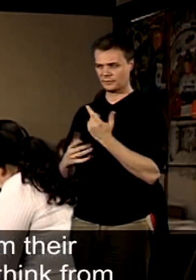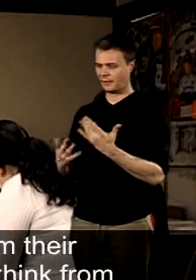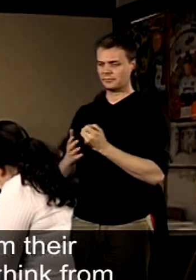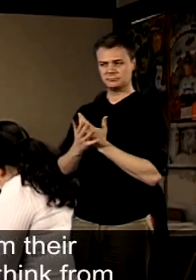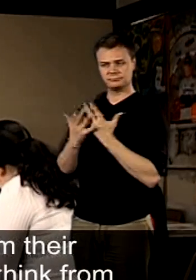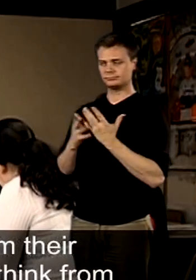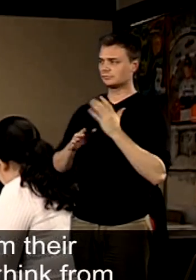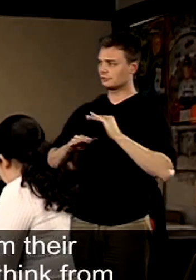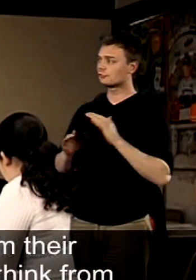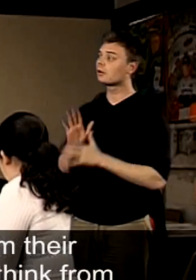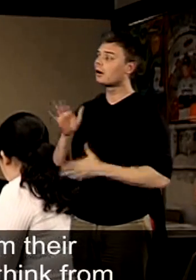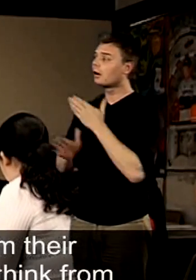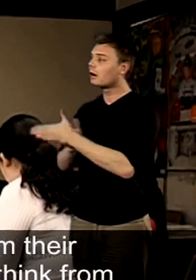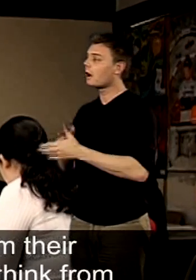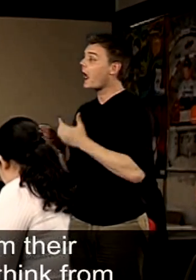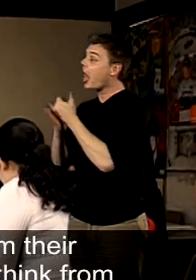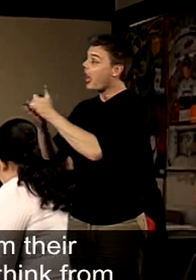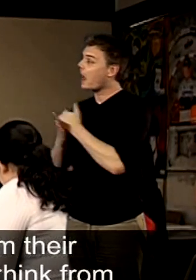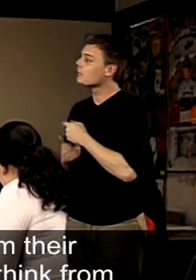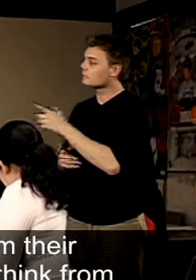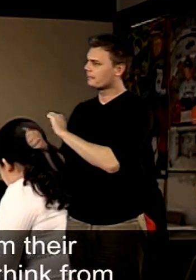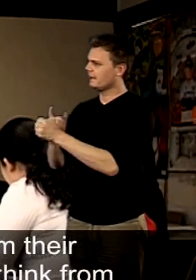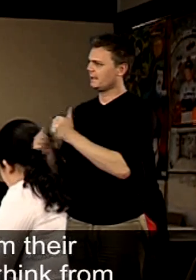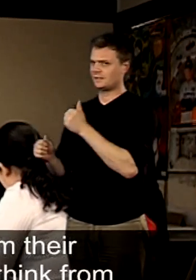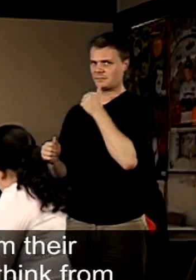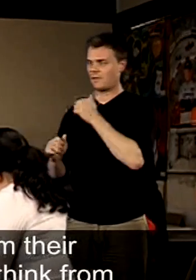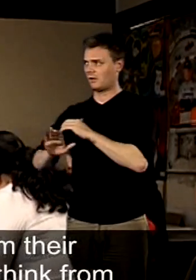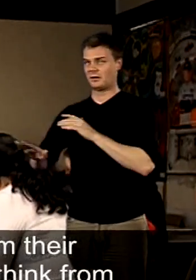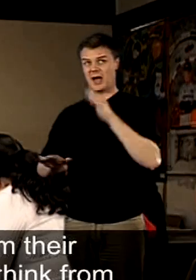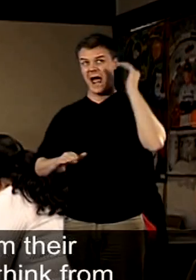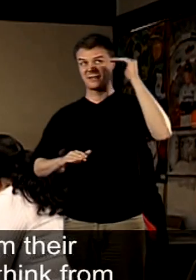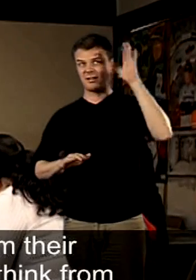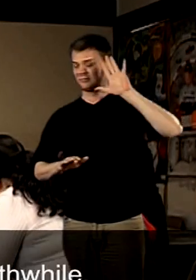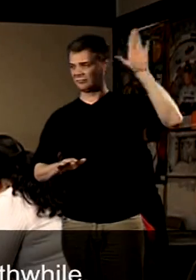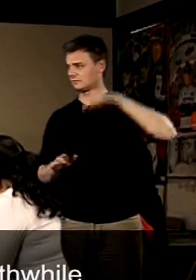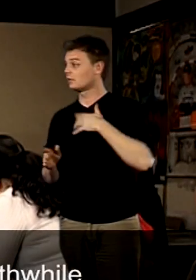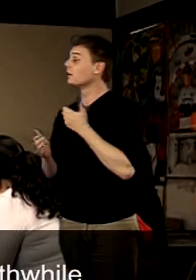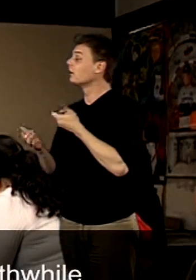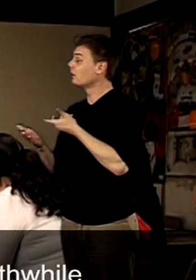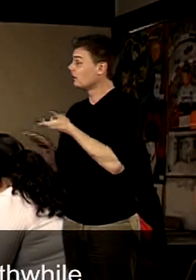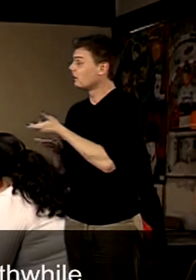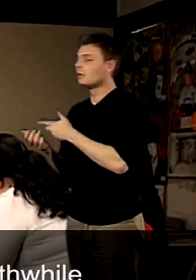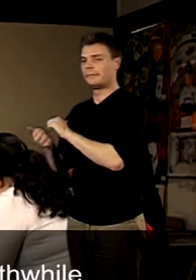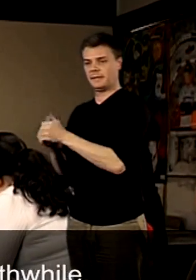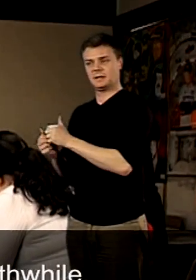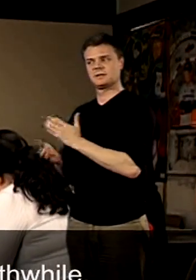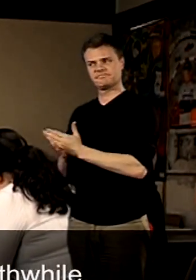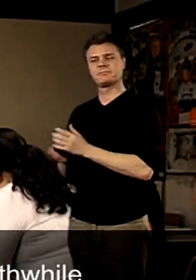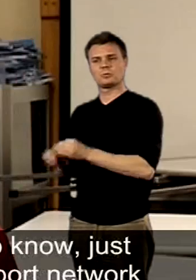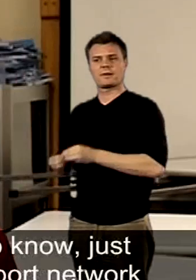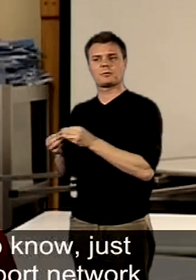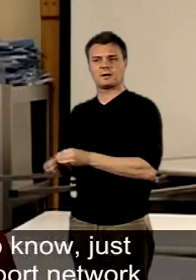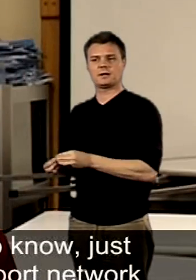least twice as many children will seek help from their peers rather than from adults. So I think from that point of view it's been well